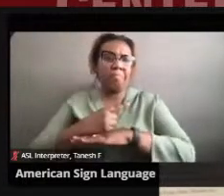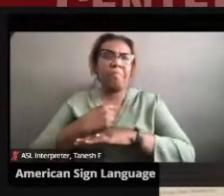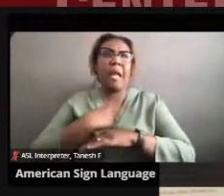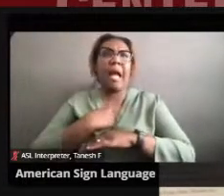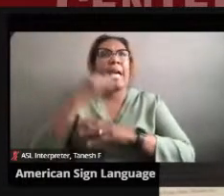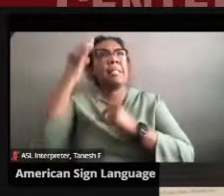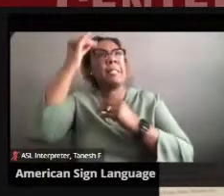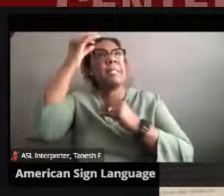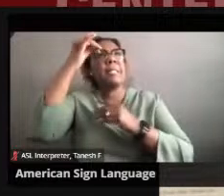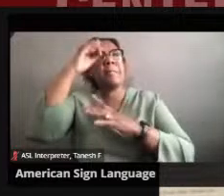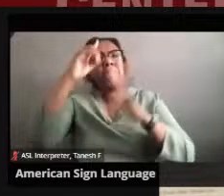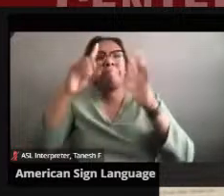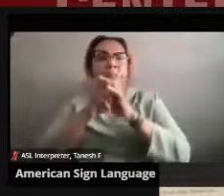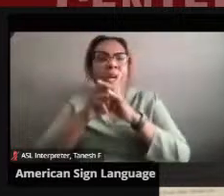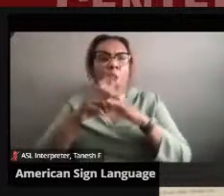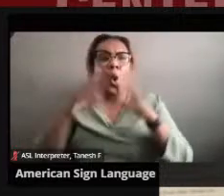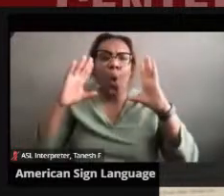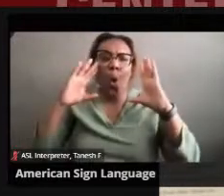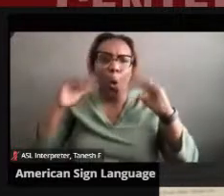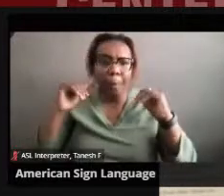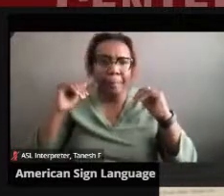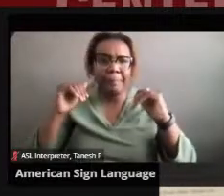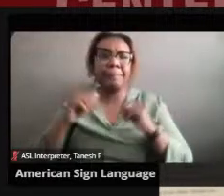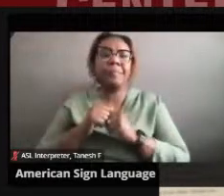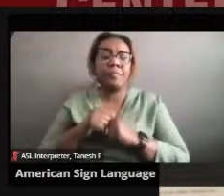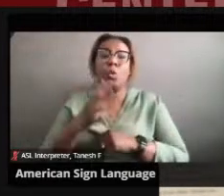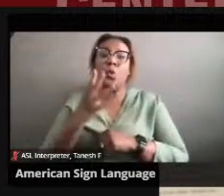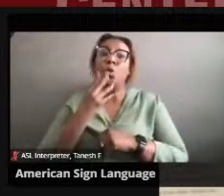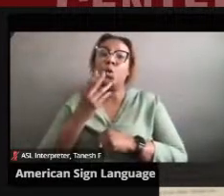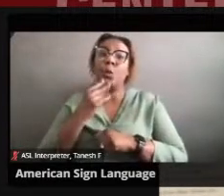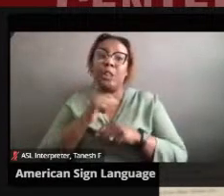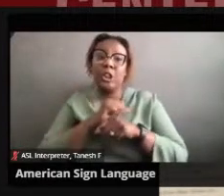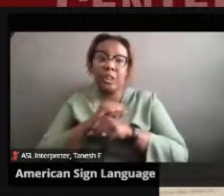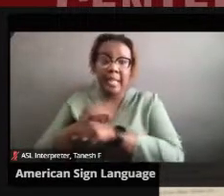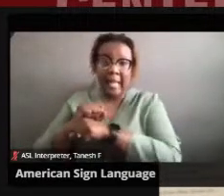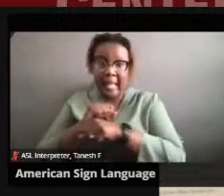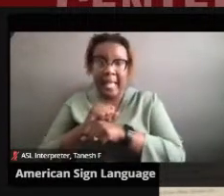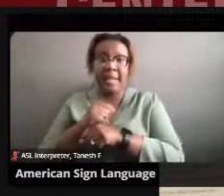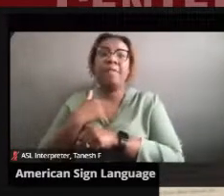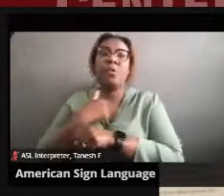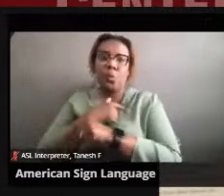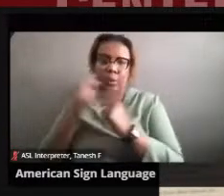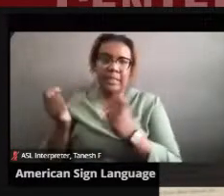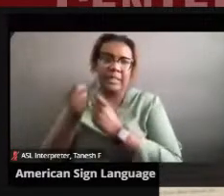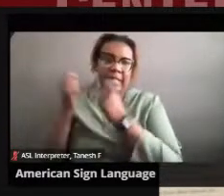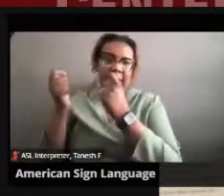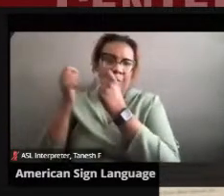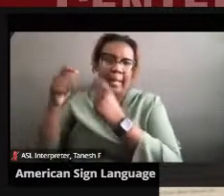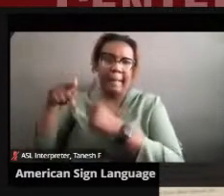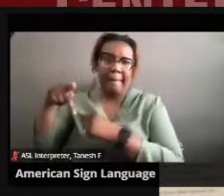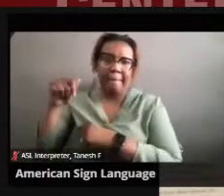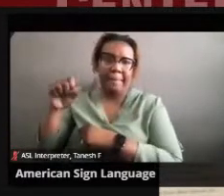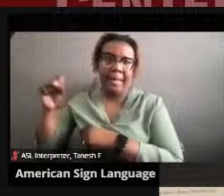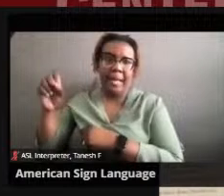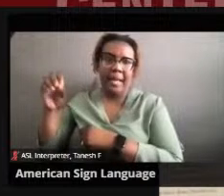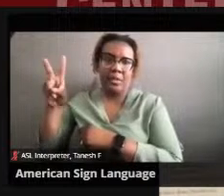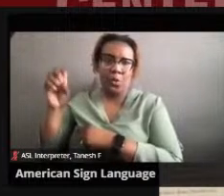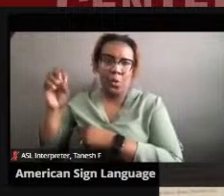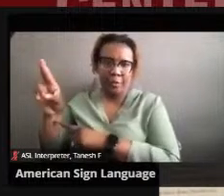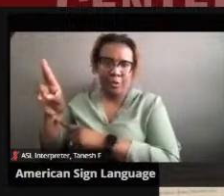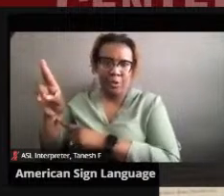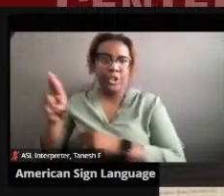of liberation of Jewish slaves that we celebrate on Passover and the story of the resurrection of Jesus that is honored on